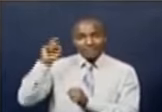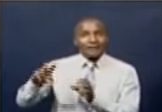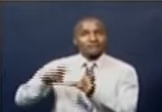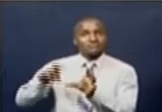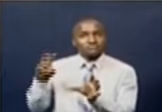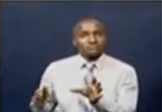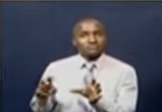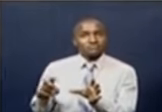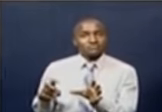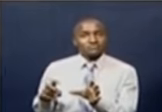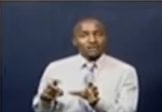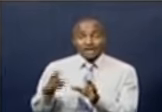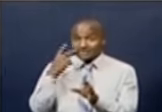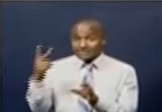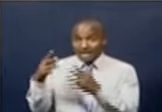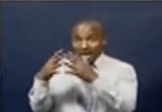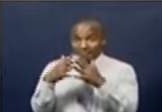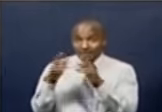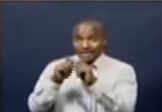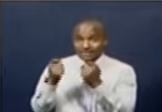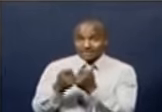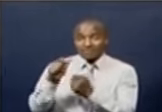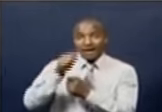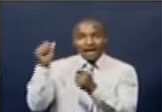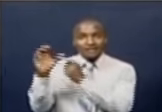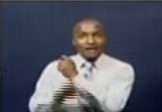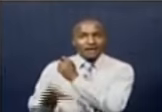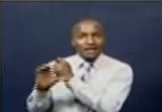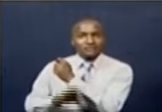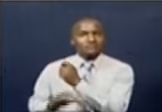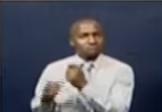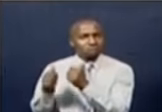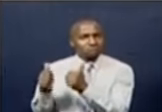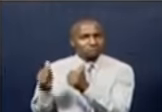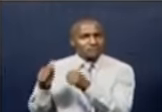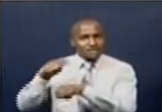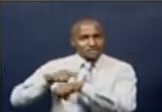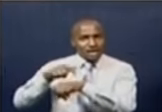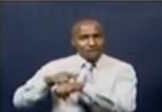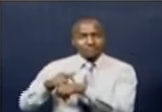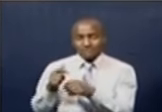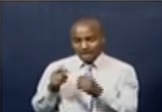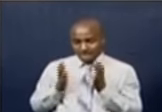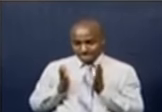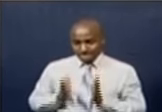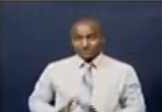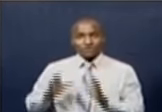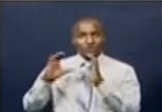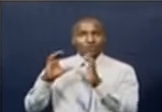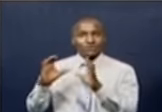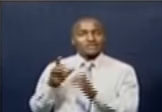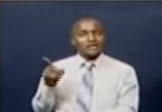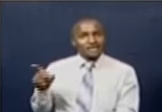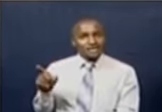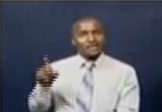if you see the American team or other teams, yes, especially when you have a coach, a personal coach, he